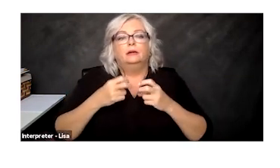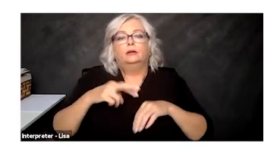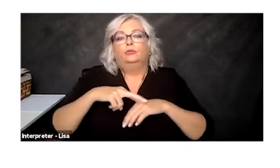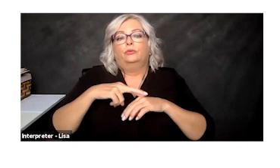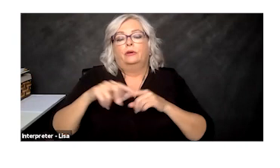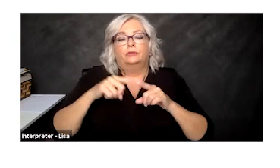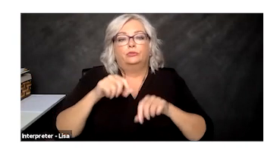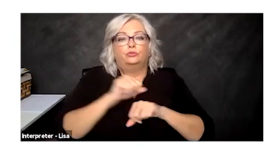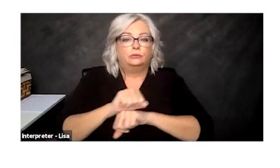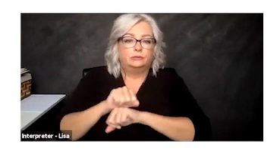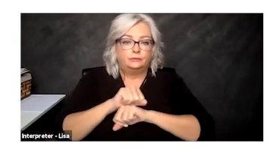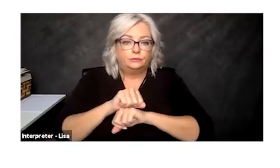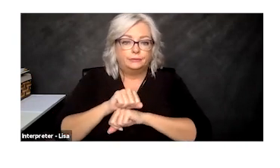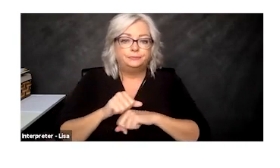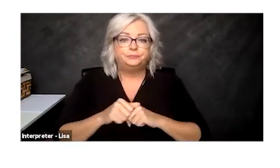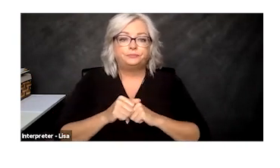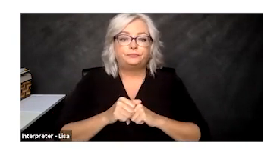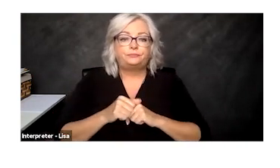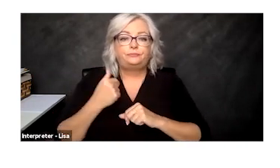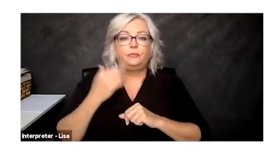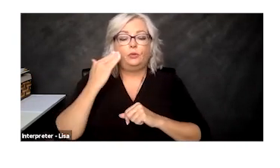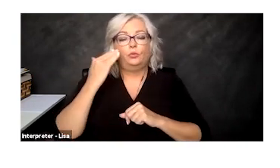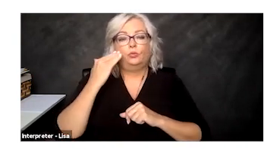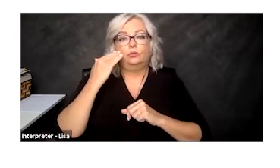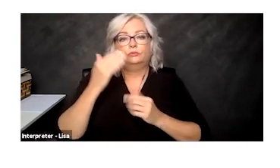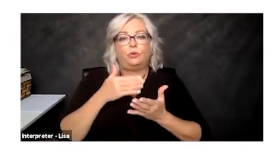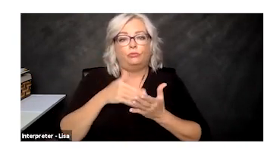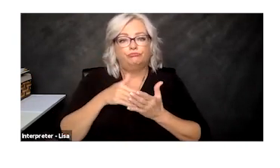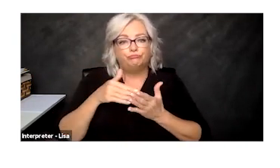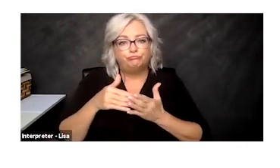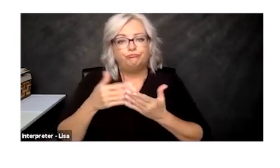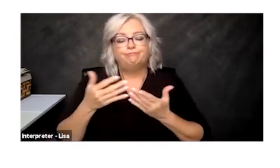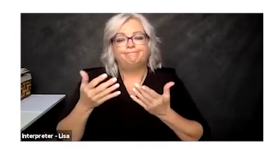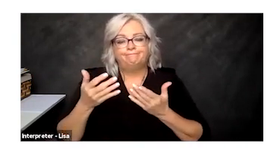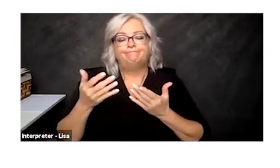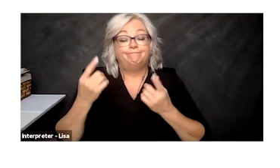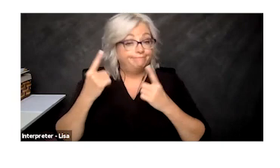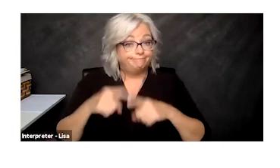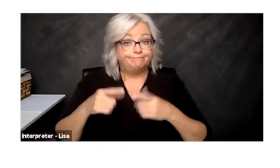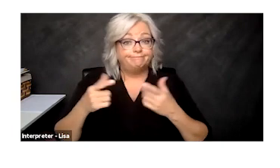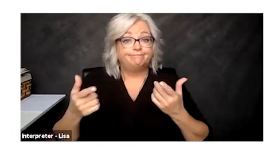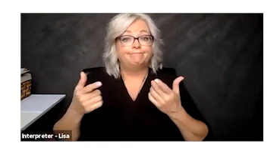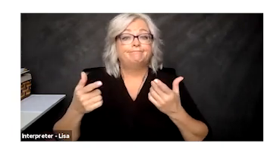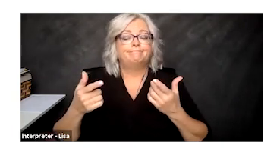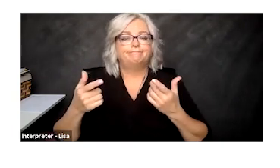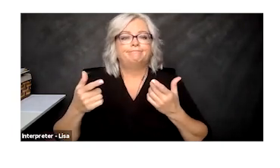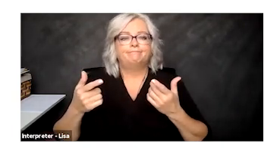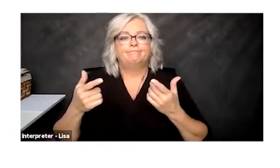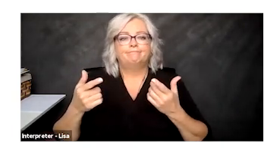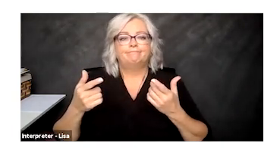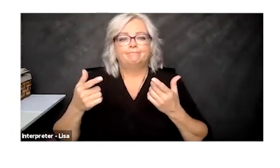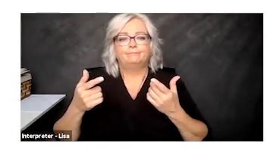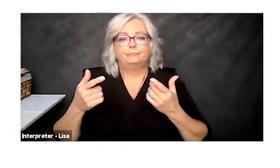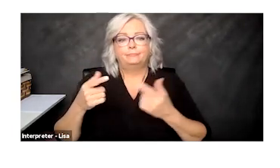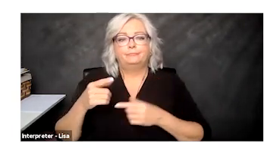slavery. We know that oftentimes when there is privilege over a marginalized group, there have been instances of